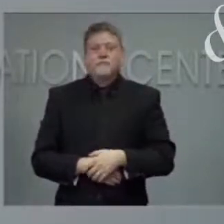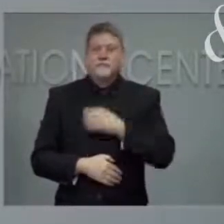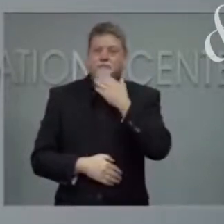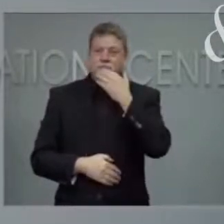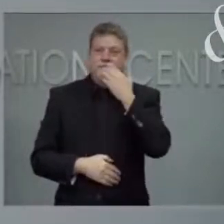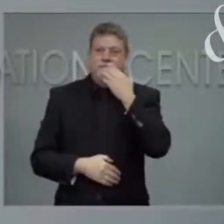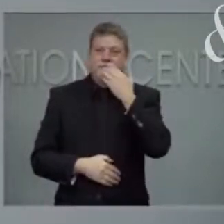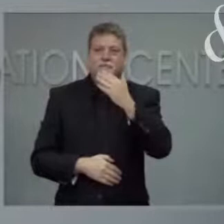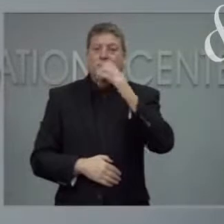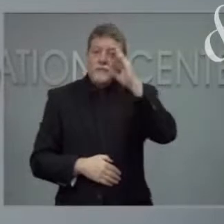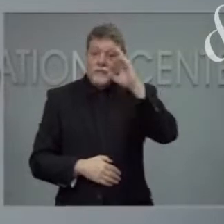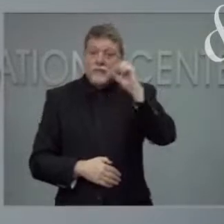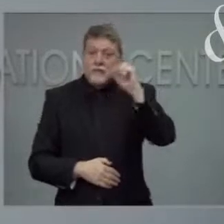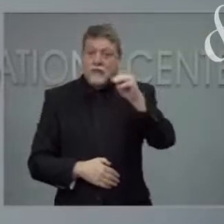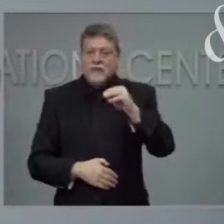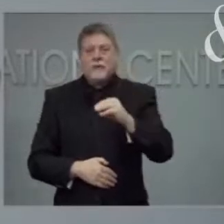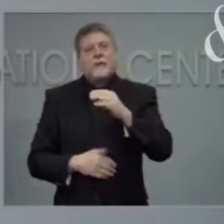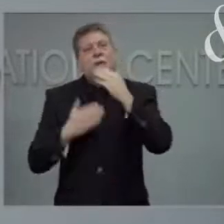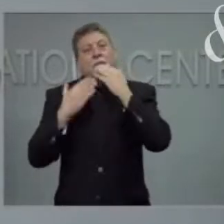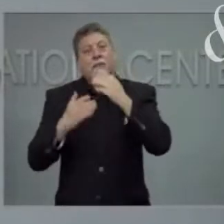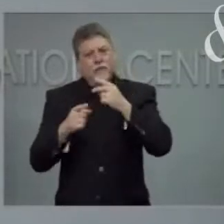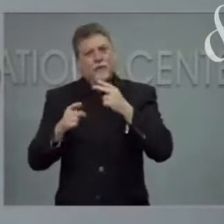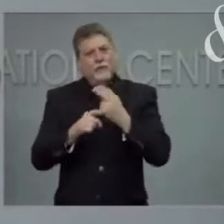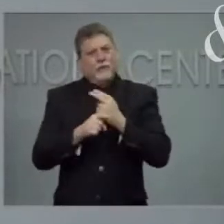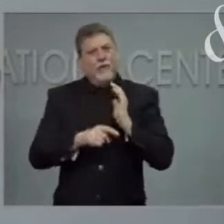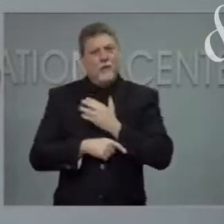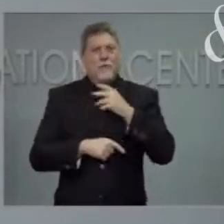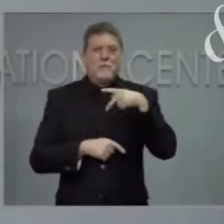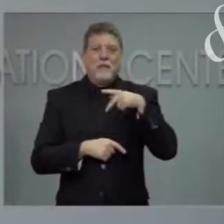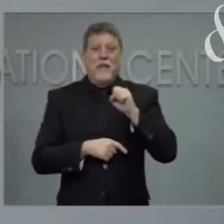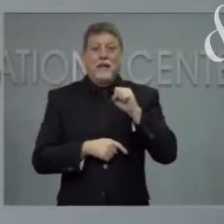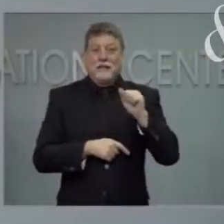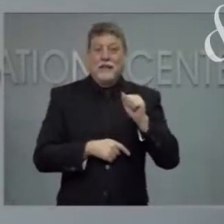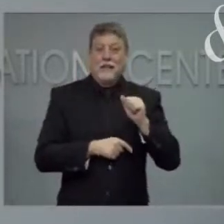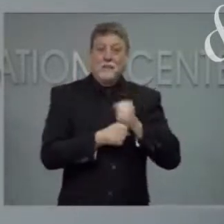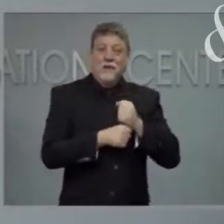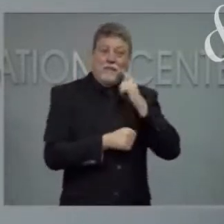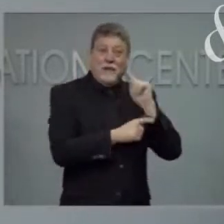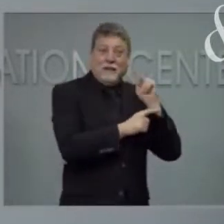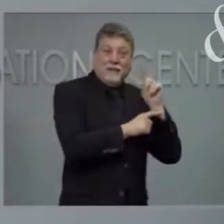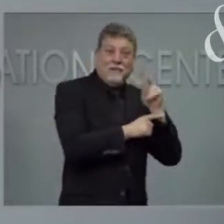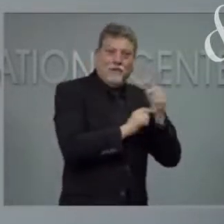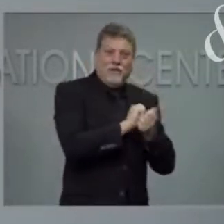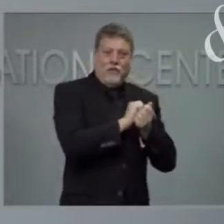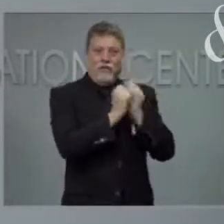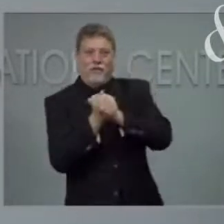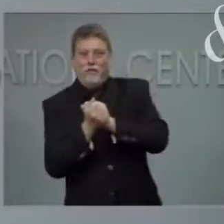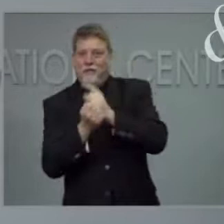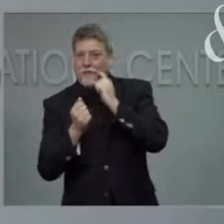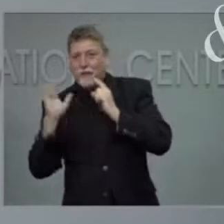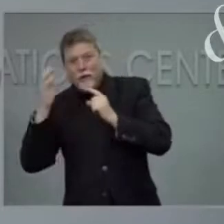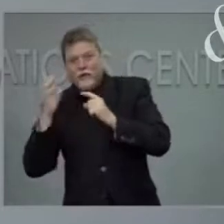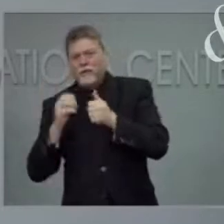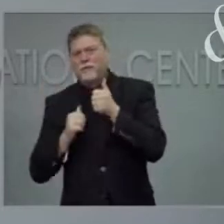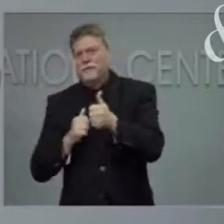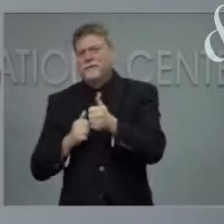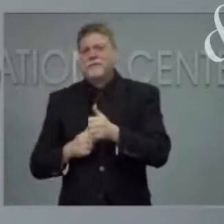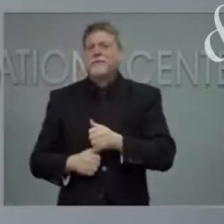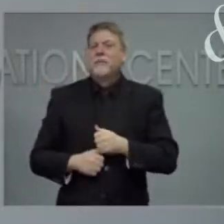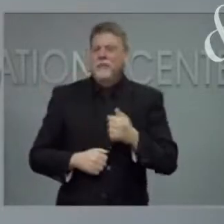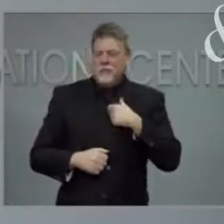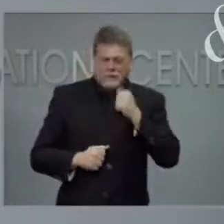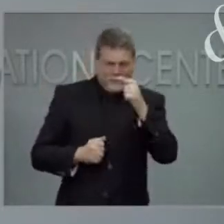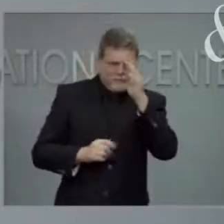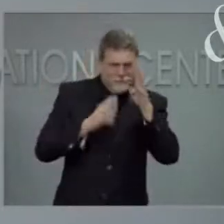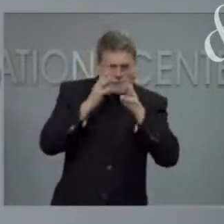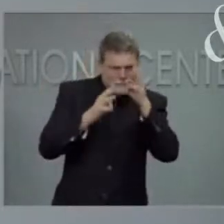Hi, Sam. Thank you so much for using the public service announcements that were made for TV and repurposing for radio. I know we are doing a number of ways